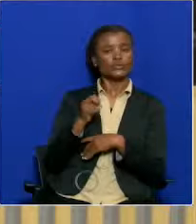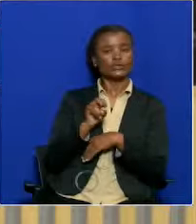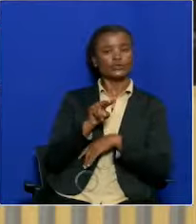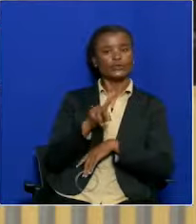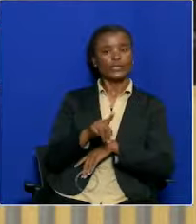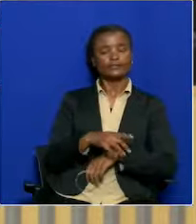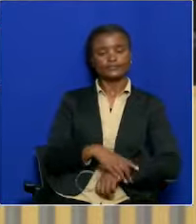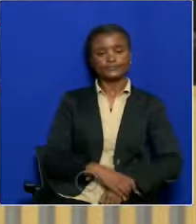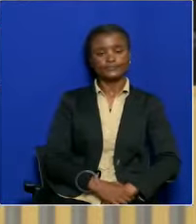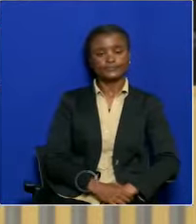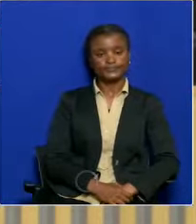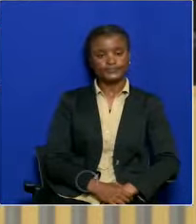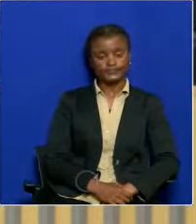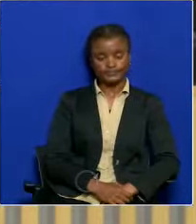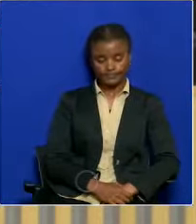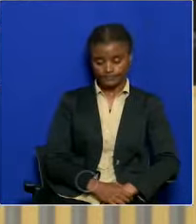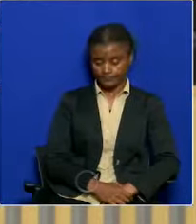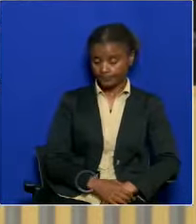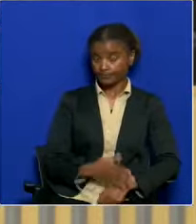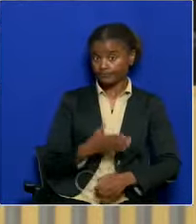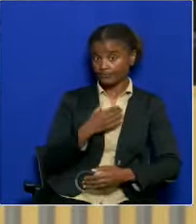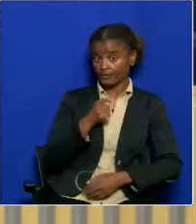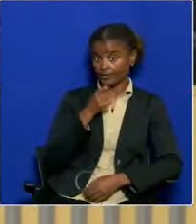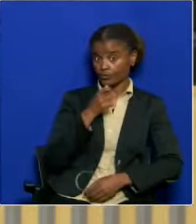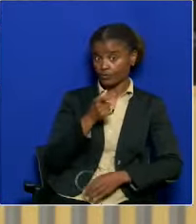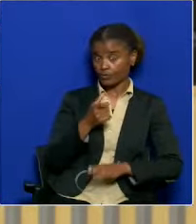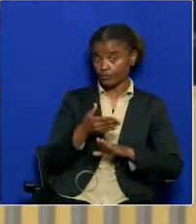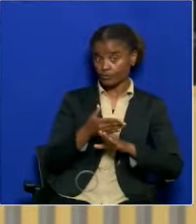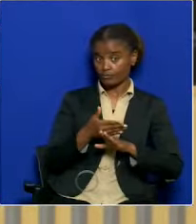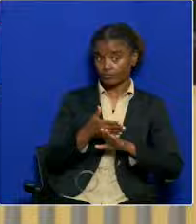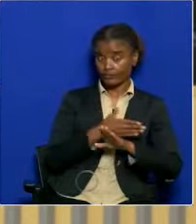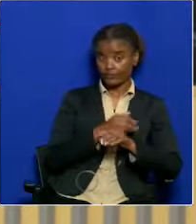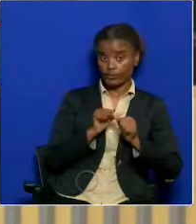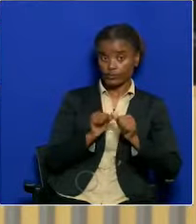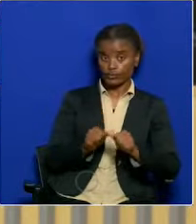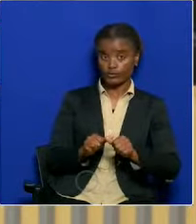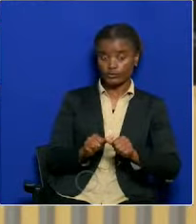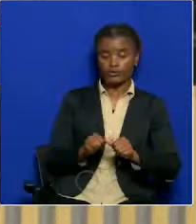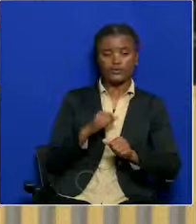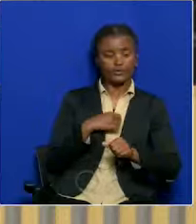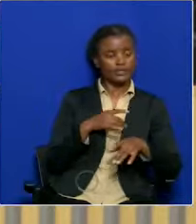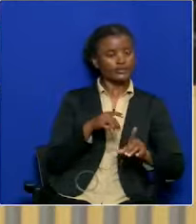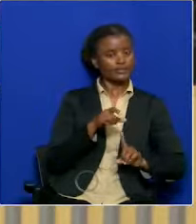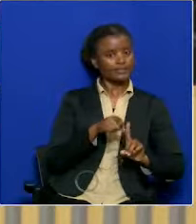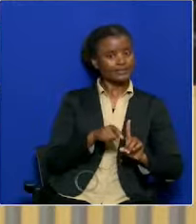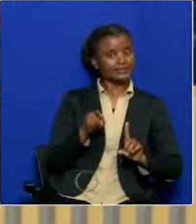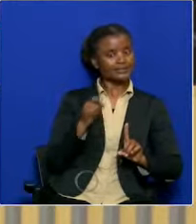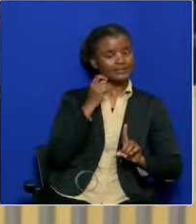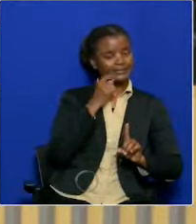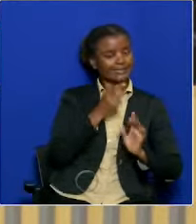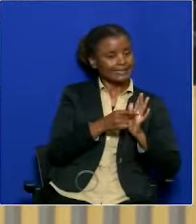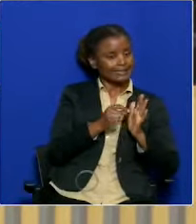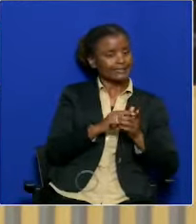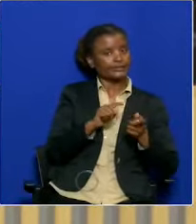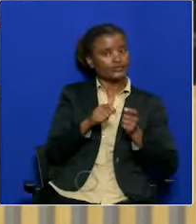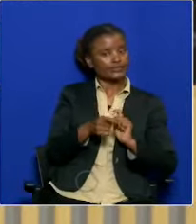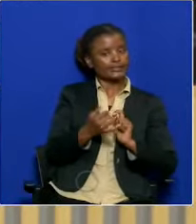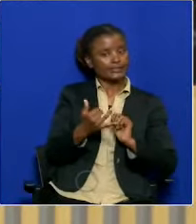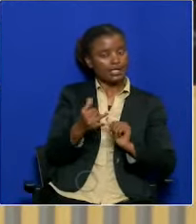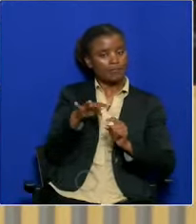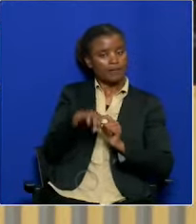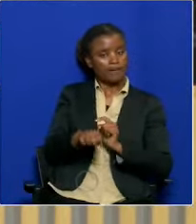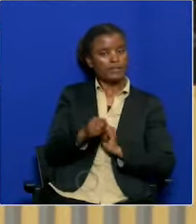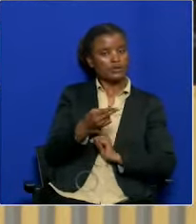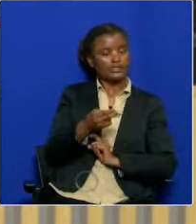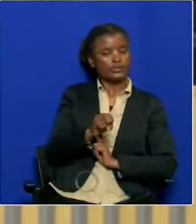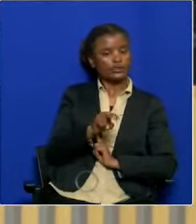Do you want to comment before we move on, General? You heard Chair's clarification of the date. Do you want to comment? On the 2021.